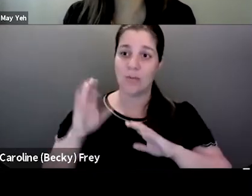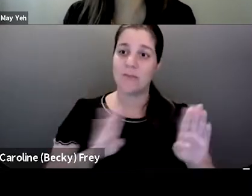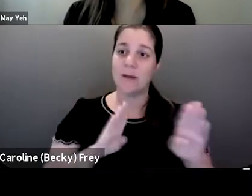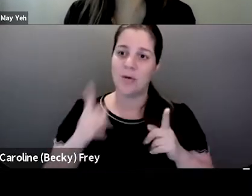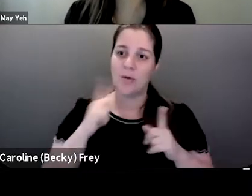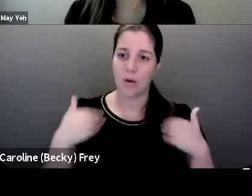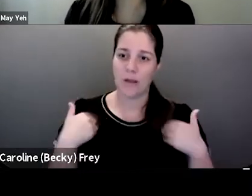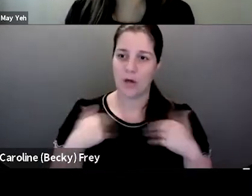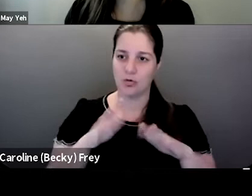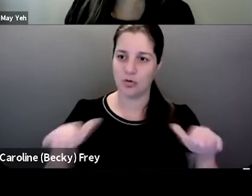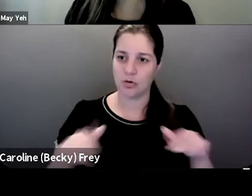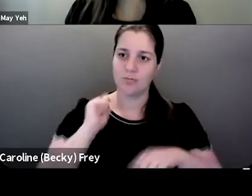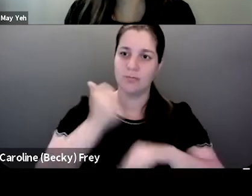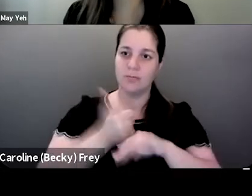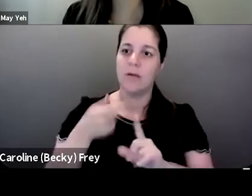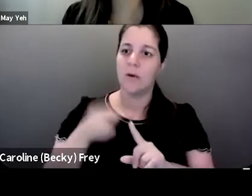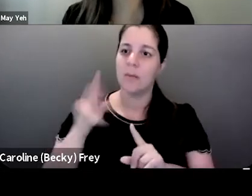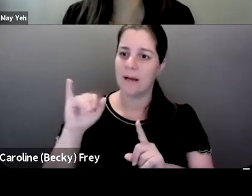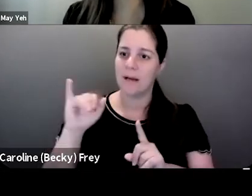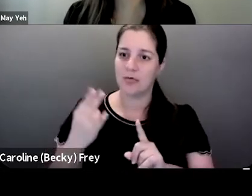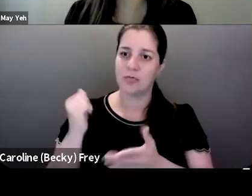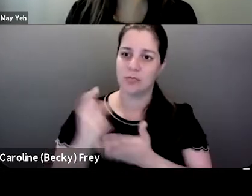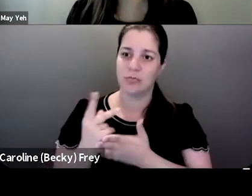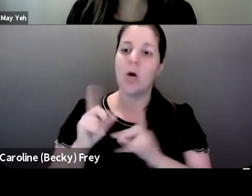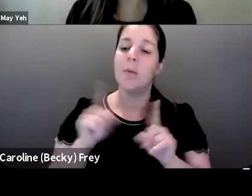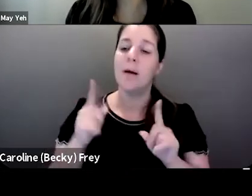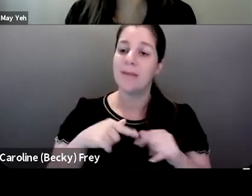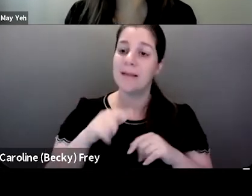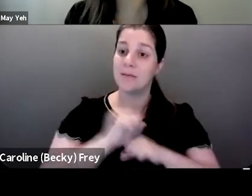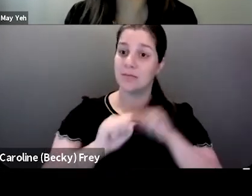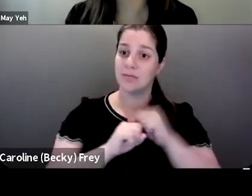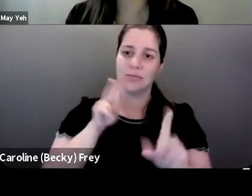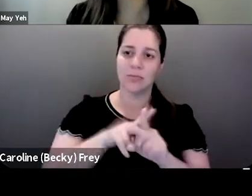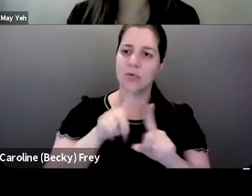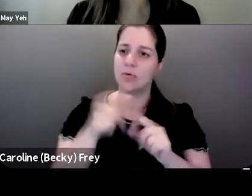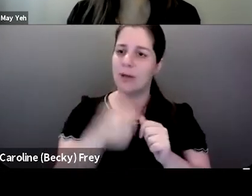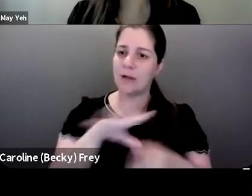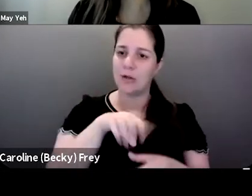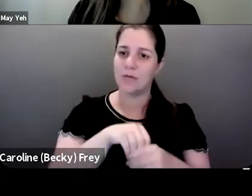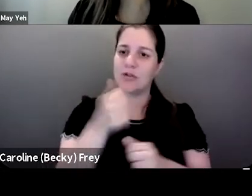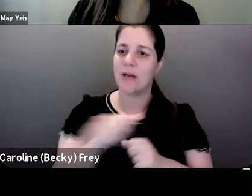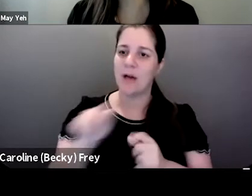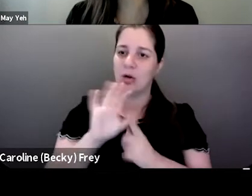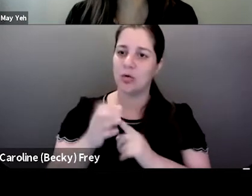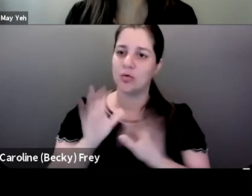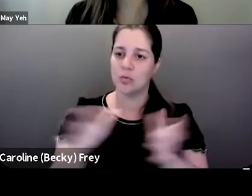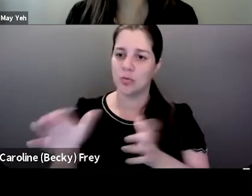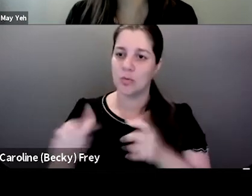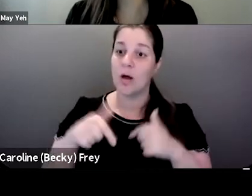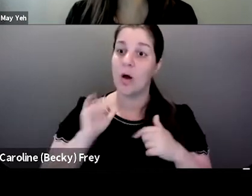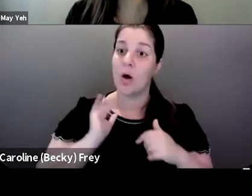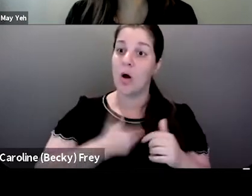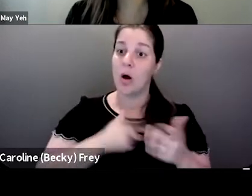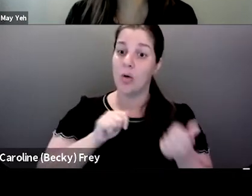by the National Institute of Mental Health. Theoretically, the framework can be applied to any intervention or cultural group. In this approach, we propose that